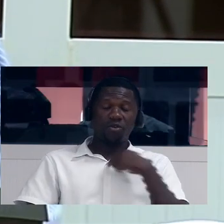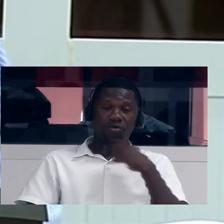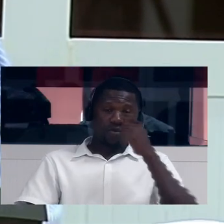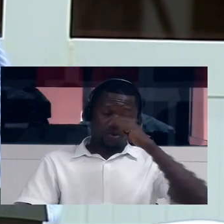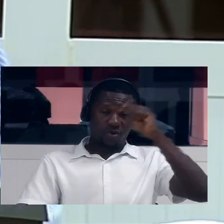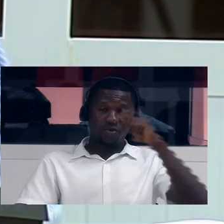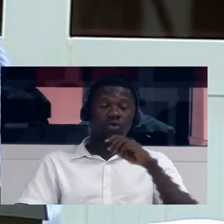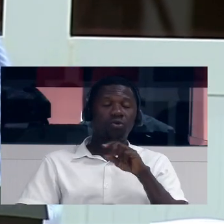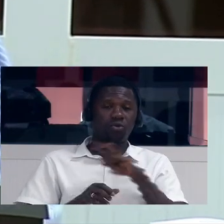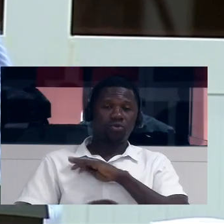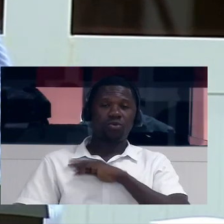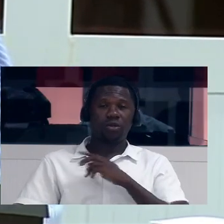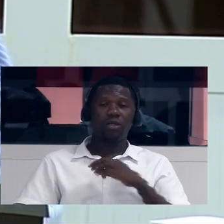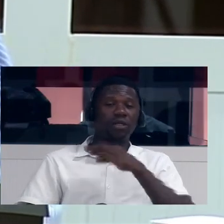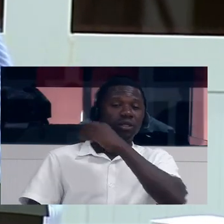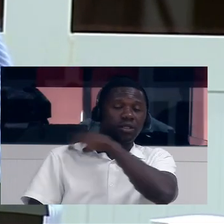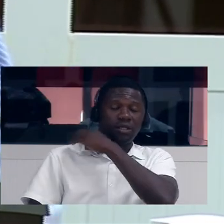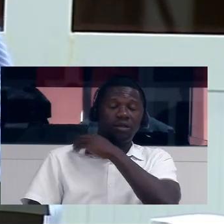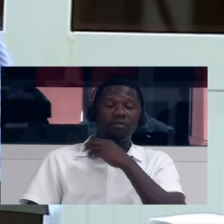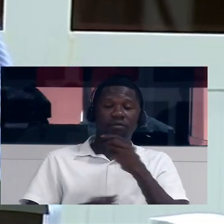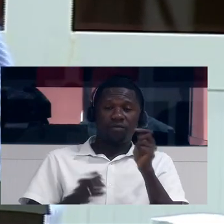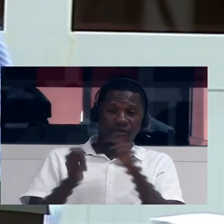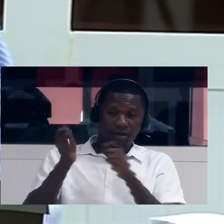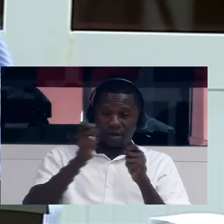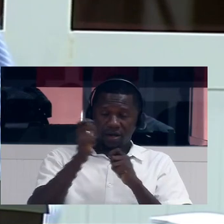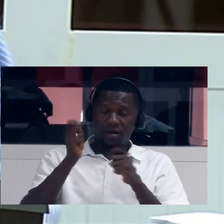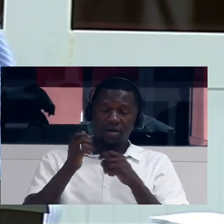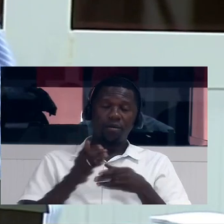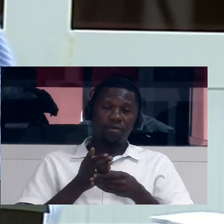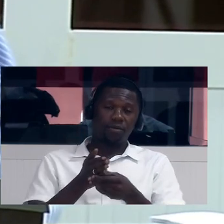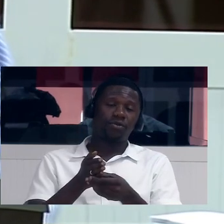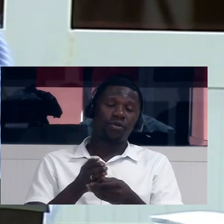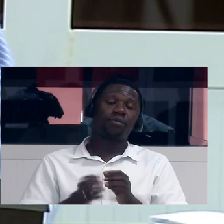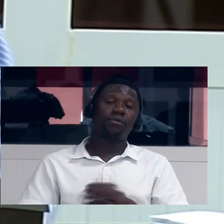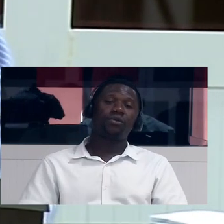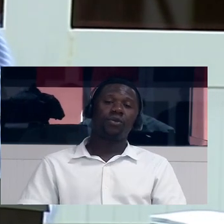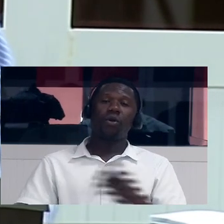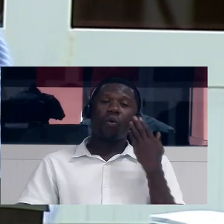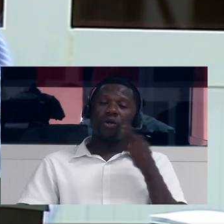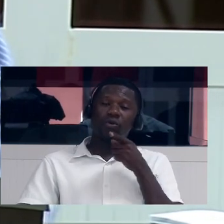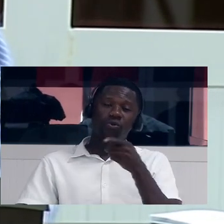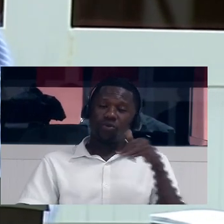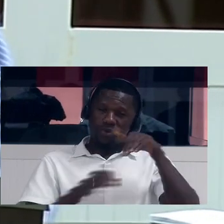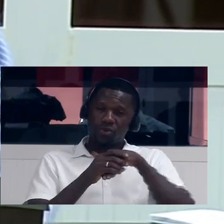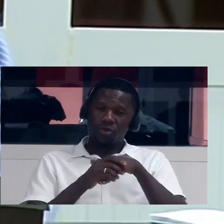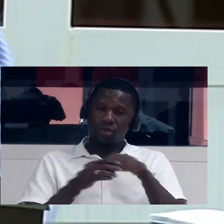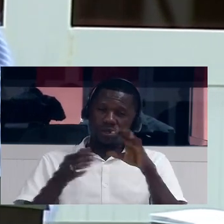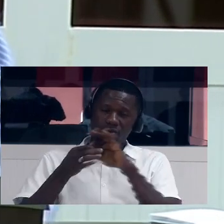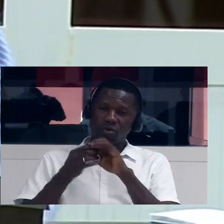Officer. Great. So, when you joined the organization, what was it called at the